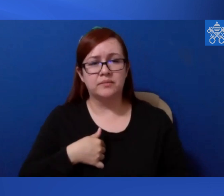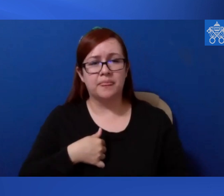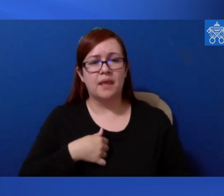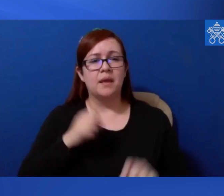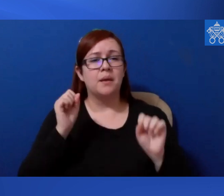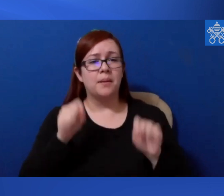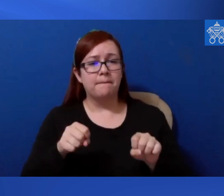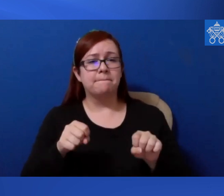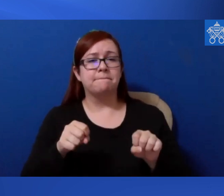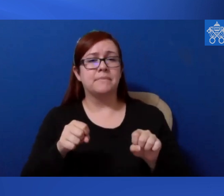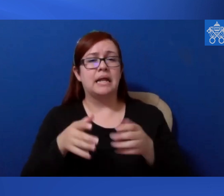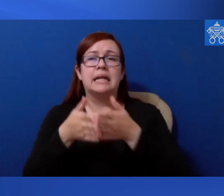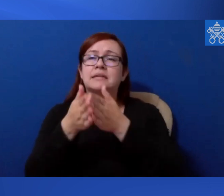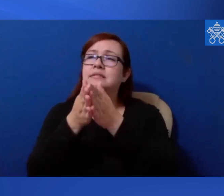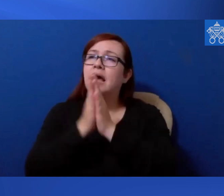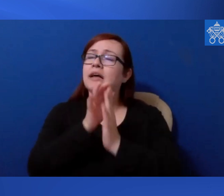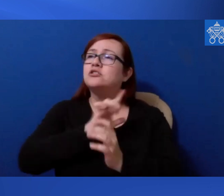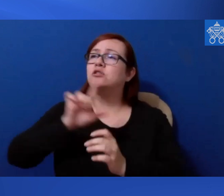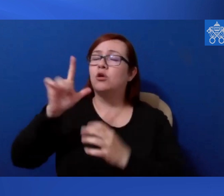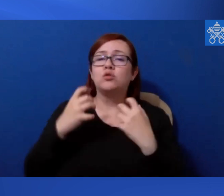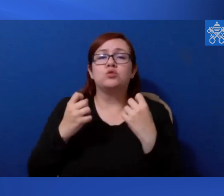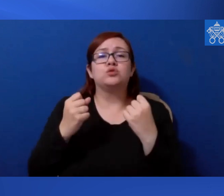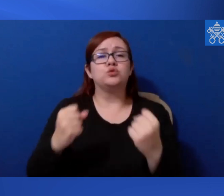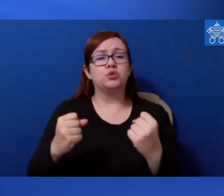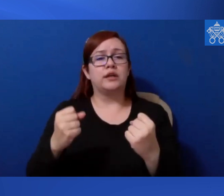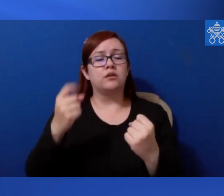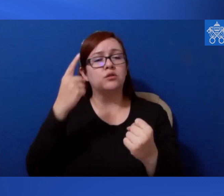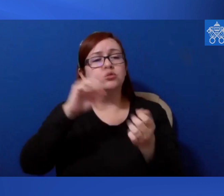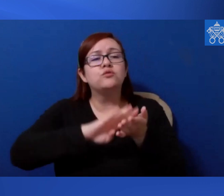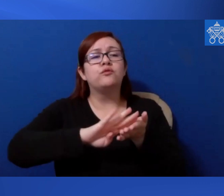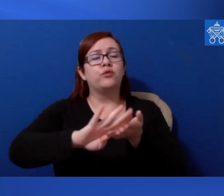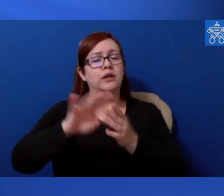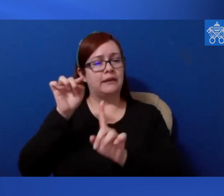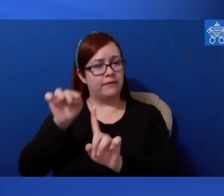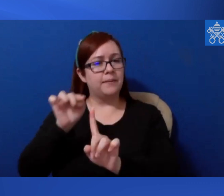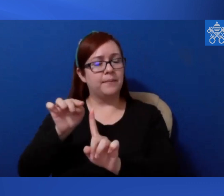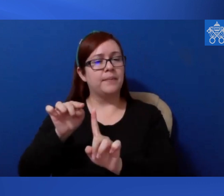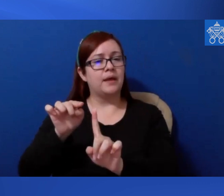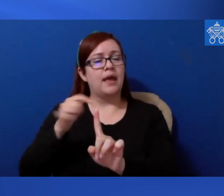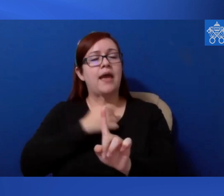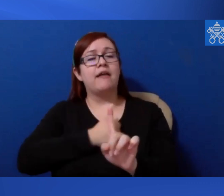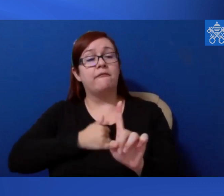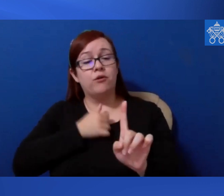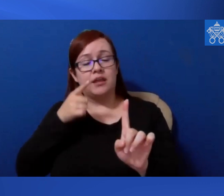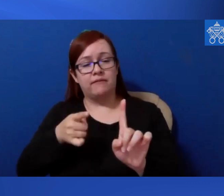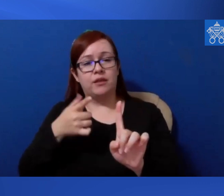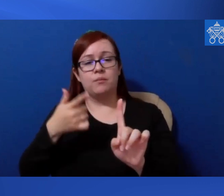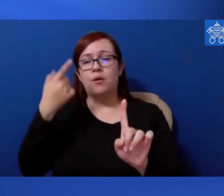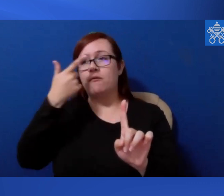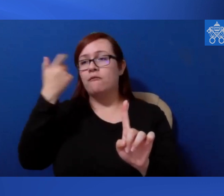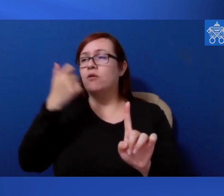And let us ask the Lord for the strength to forgive them. And let us forgive them out of the love for the